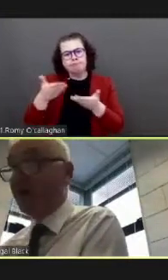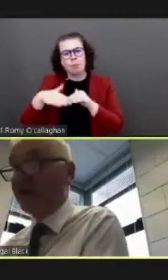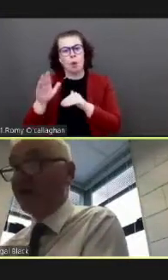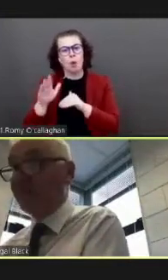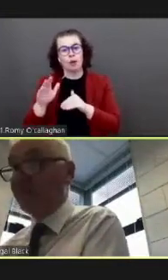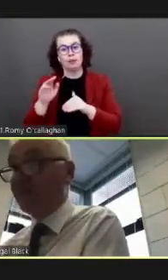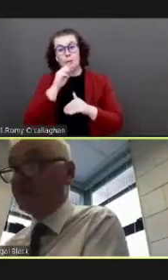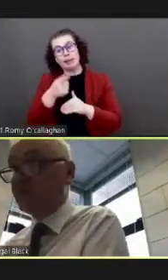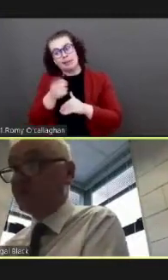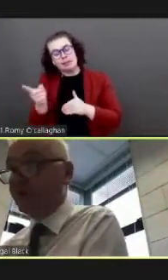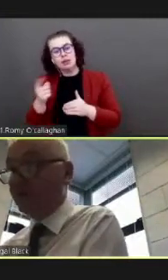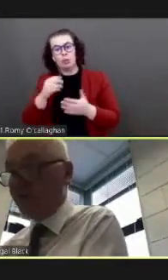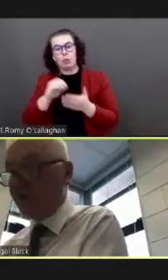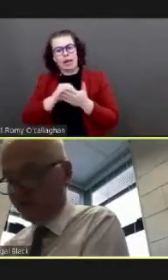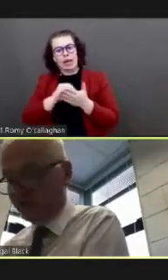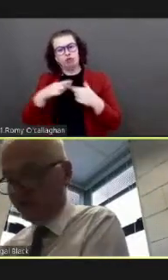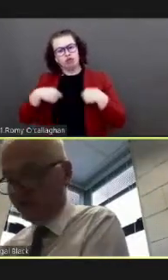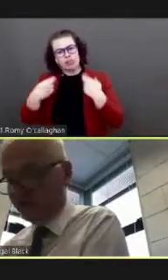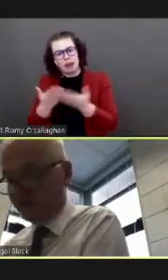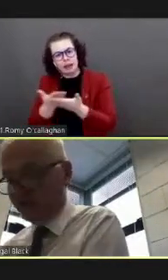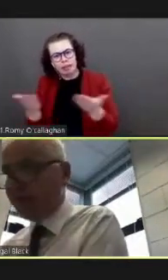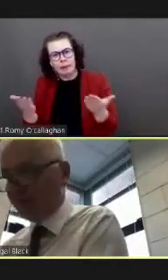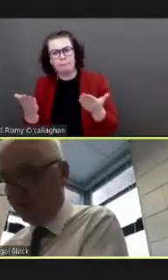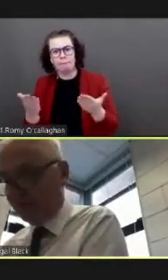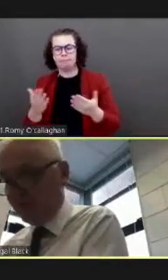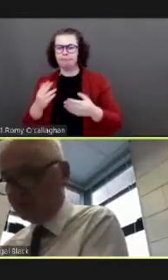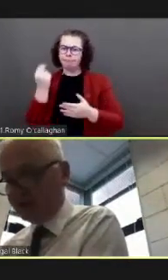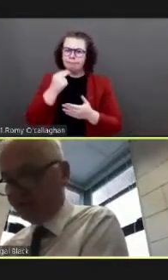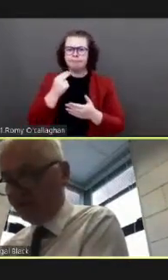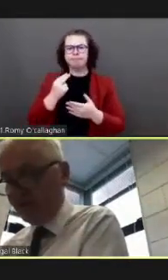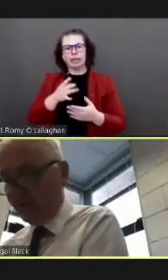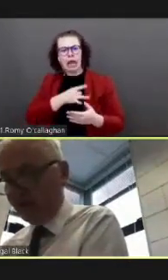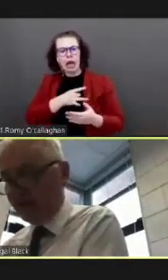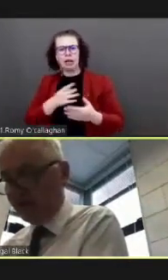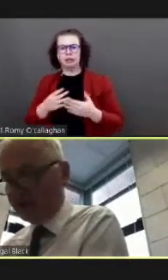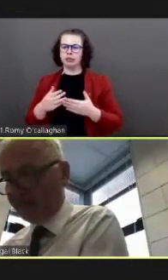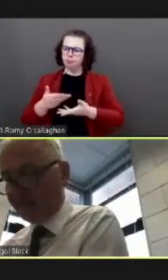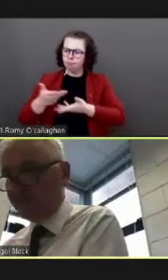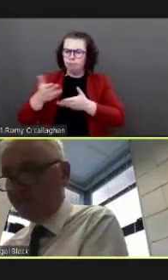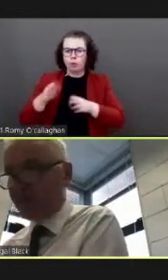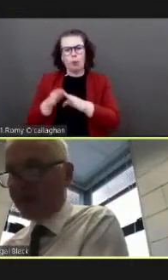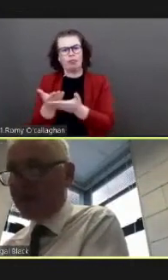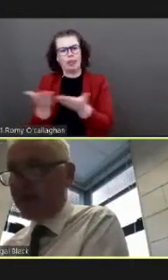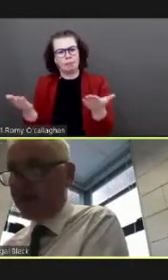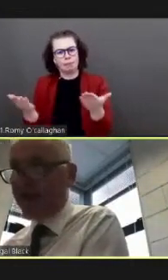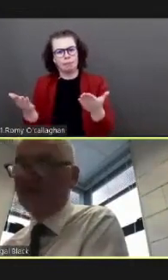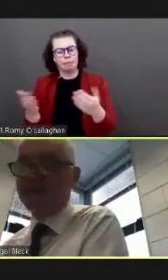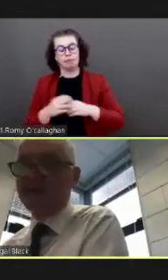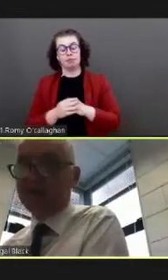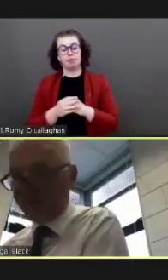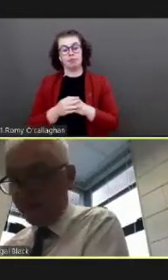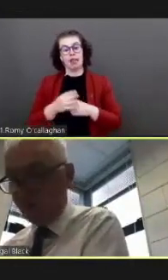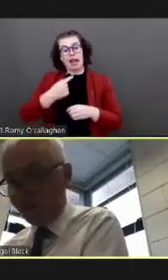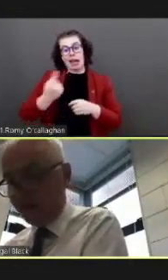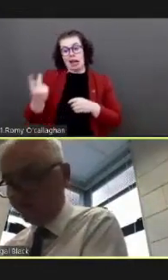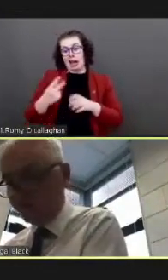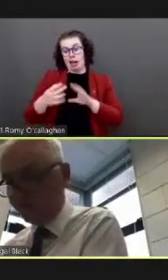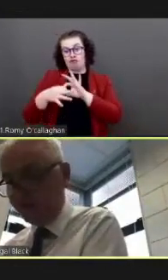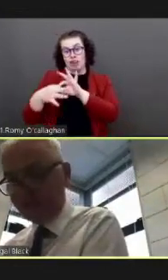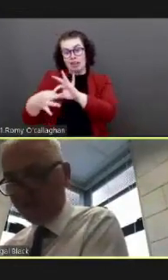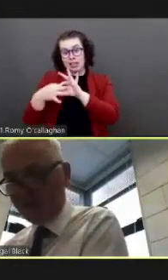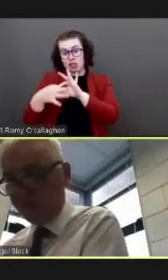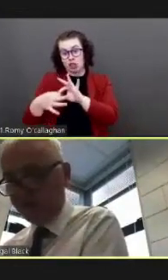prisoners are treated with dignity and respect. That helps to build a relationship. And the relationship is essentially an instrument that can take